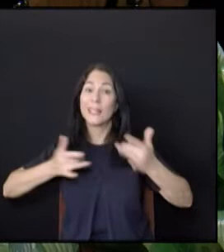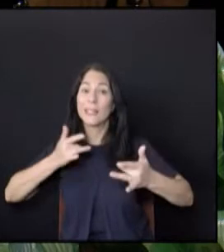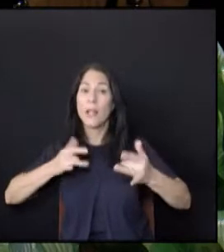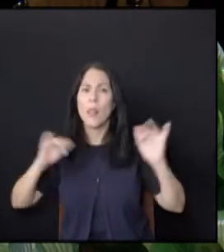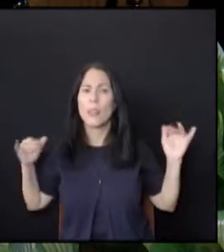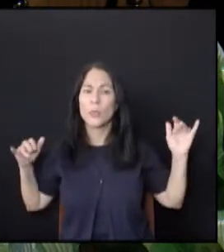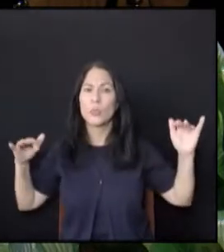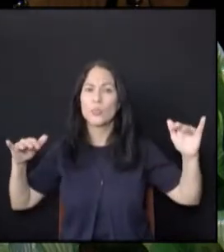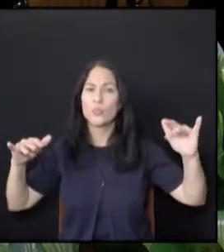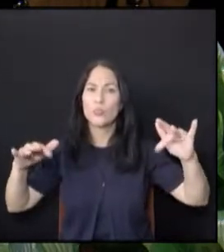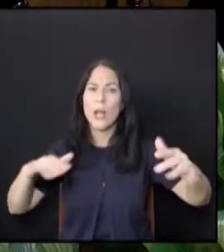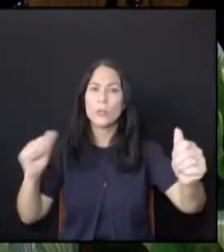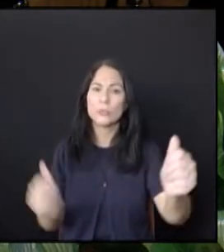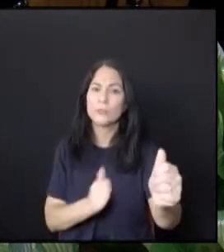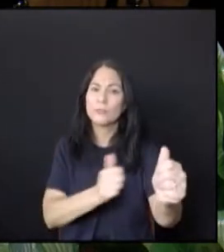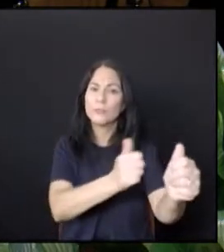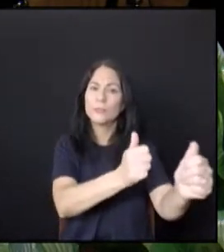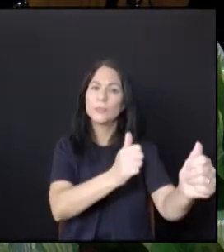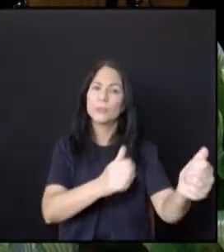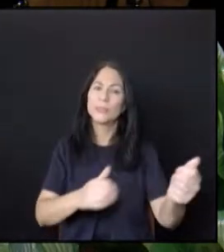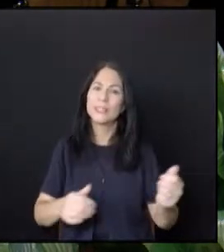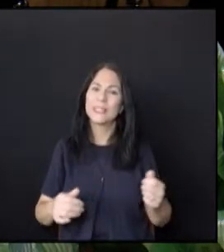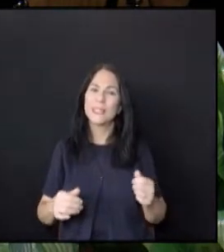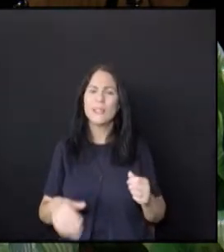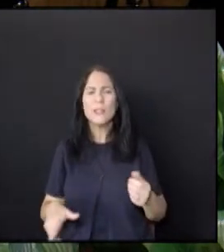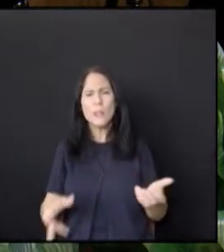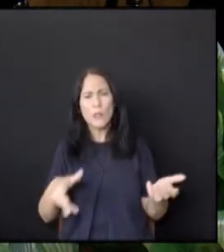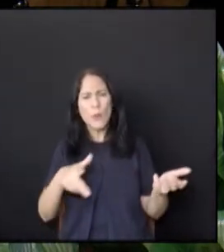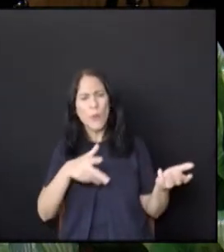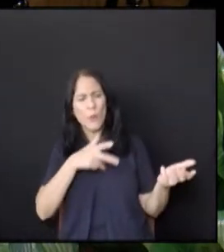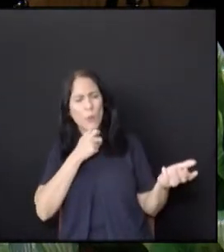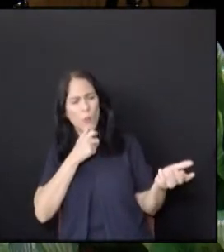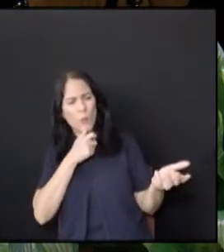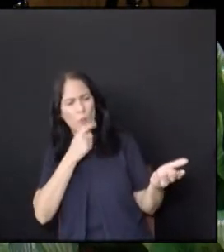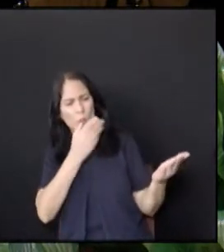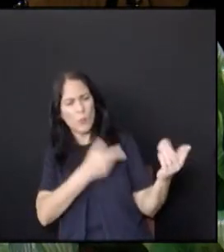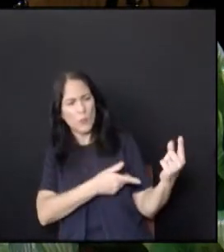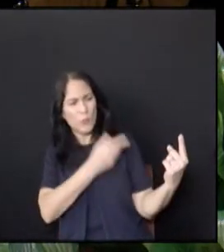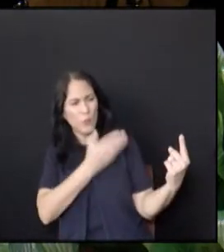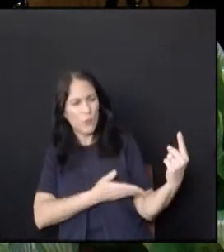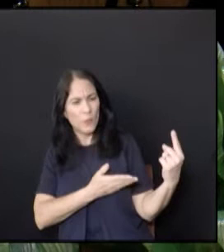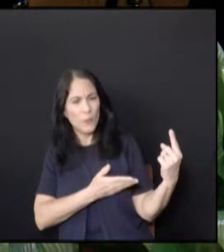Matthew's account. And the crowds saying, who is this?